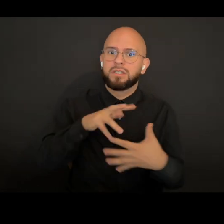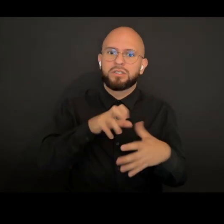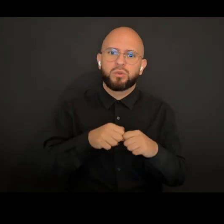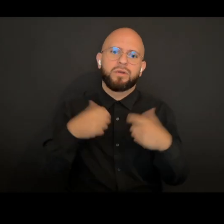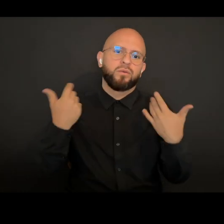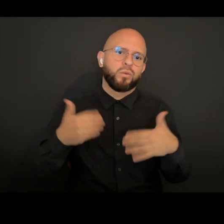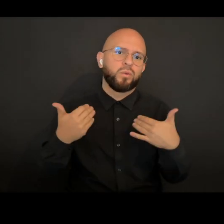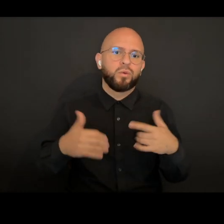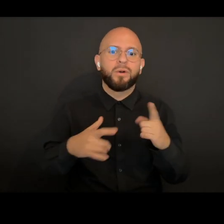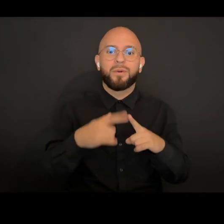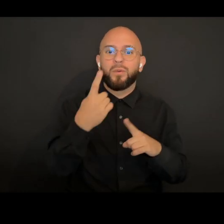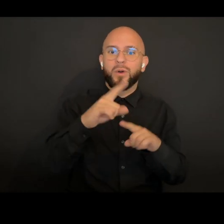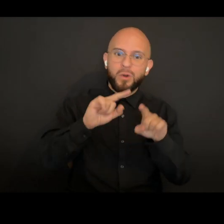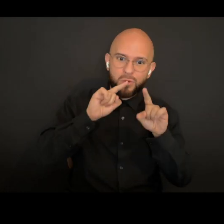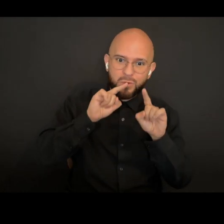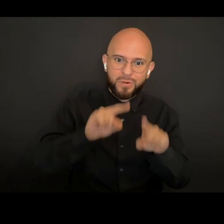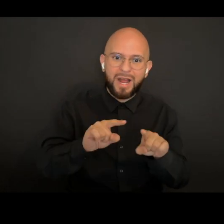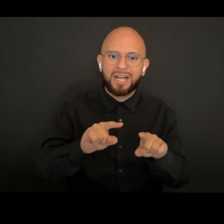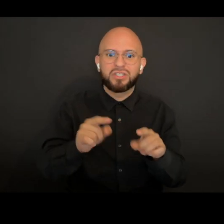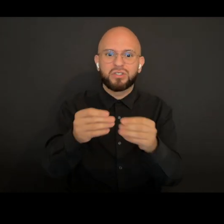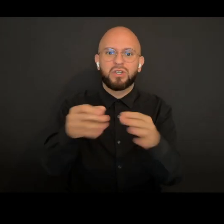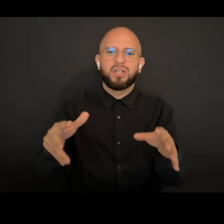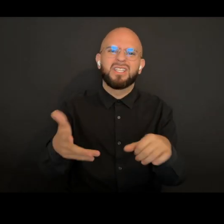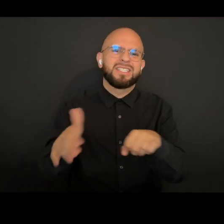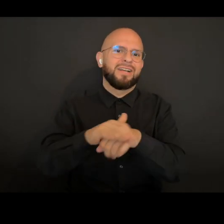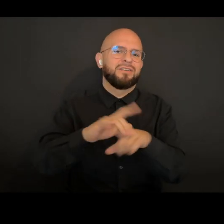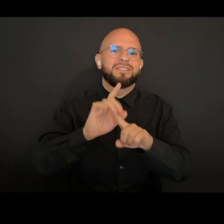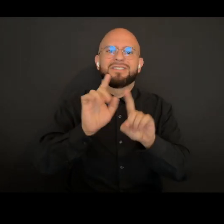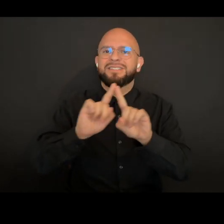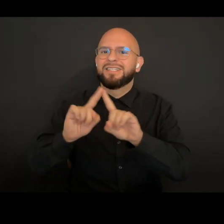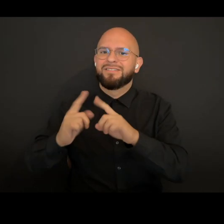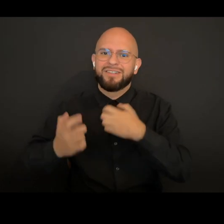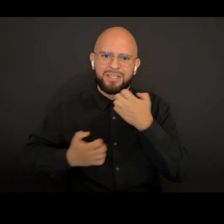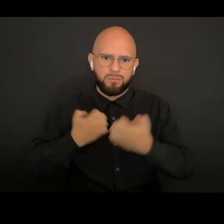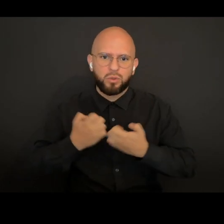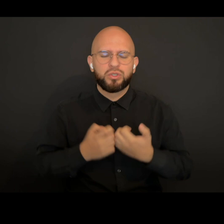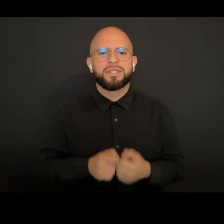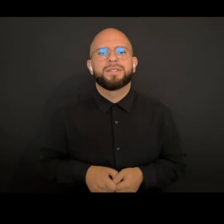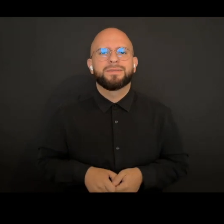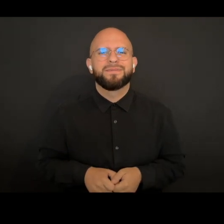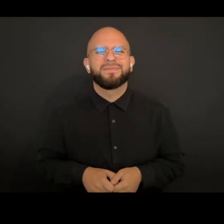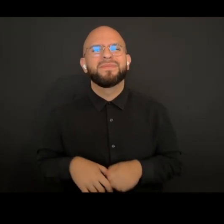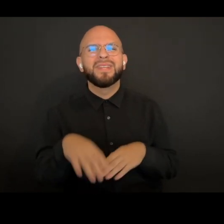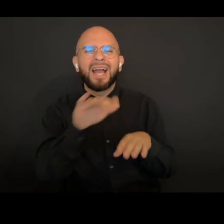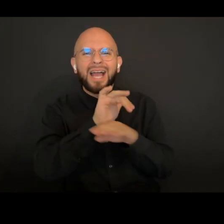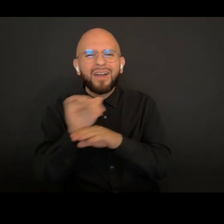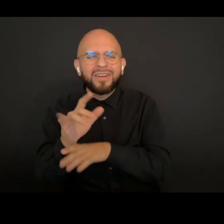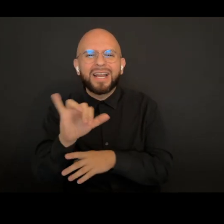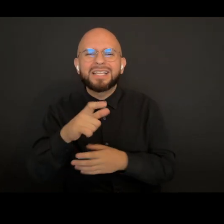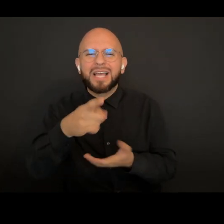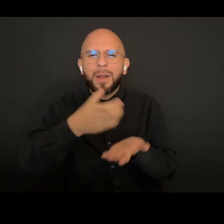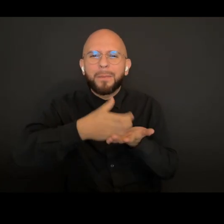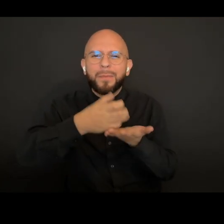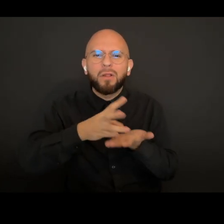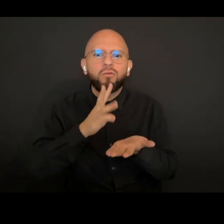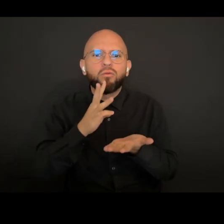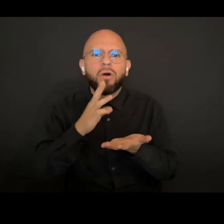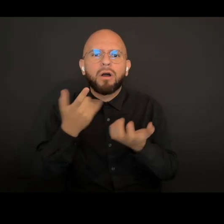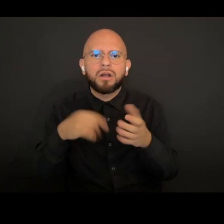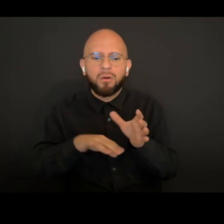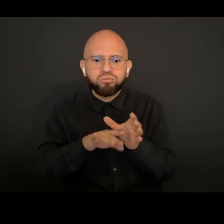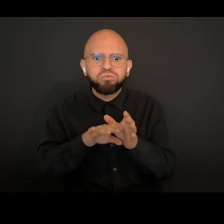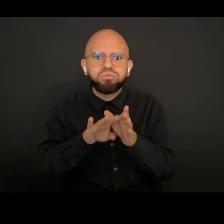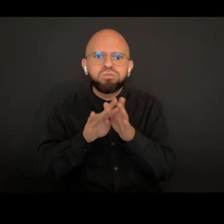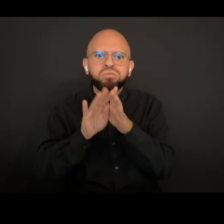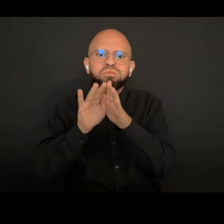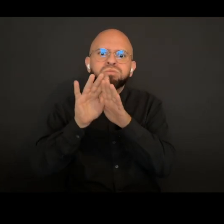one's reaction to the loss covers a full range of emotions. Every night, it's like a bottle of water or a bottle of